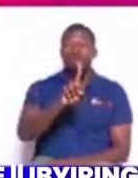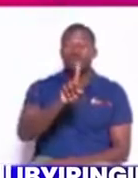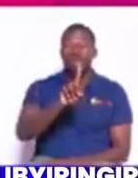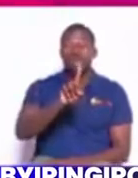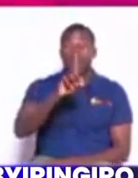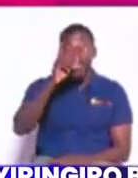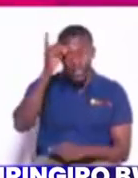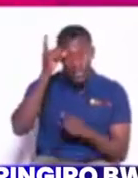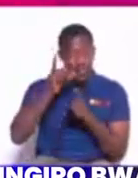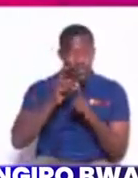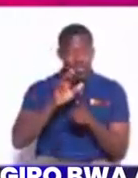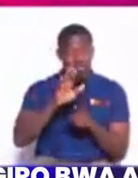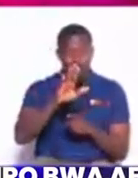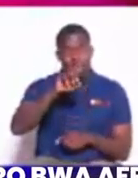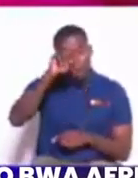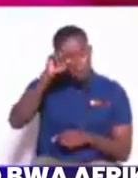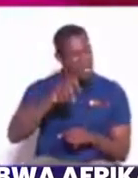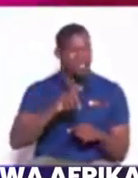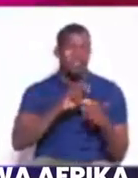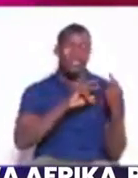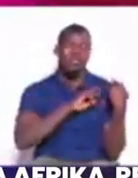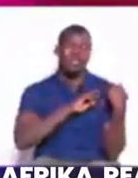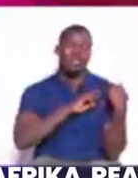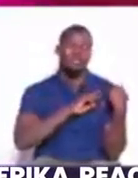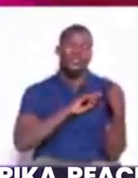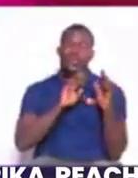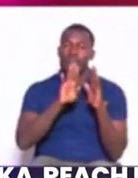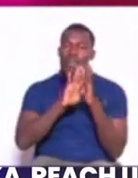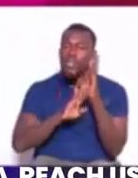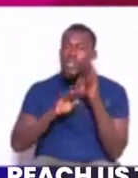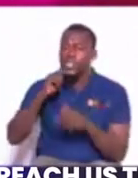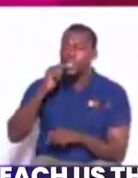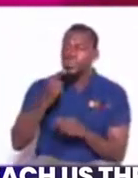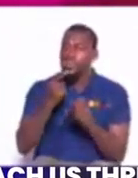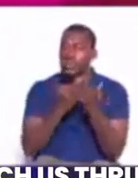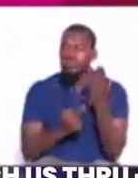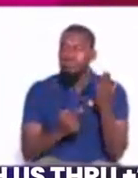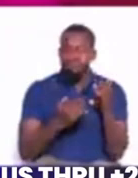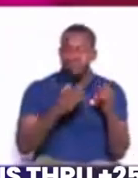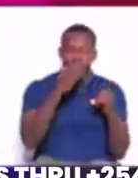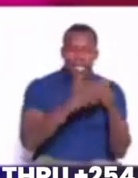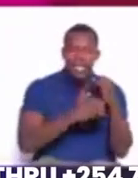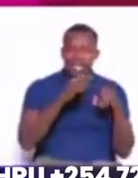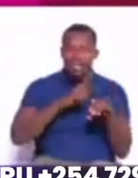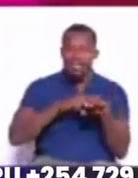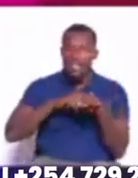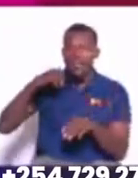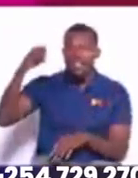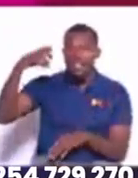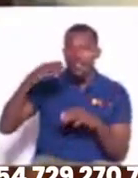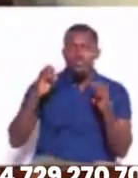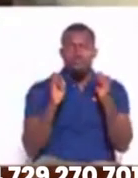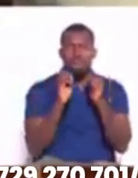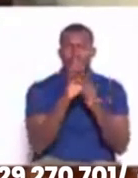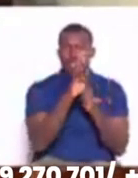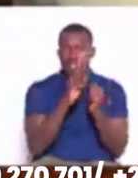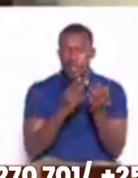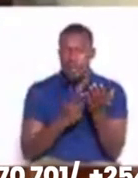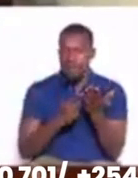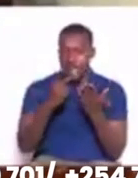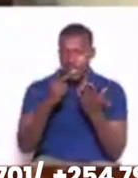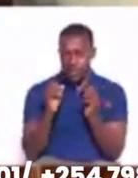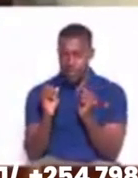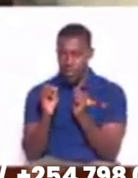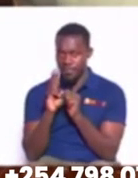live godly, obedient lives. The Bible says about God's end-time people, Revelation 14, verse 12, here is